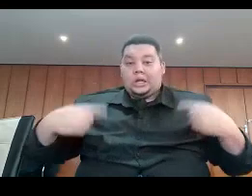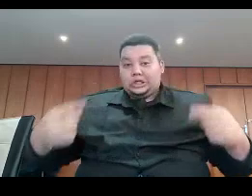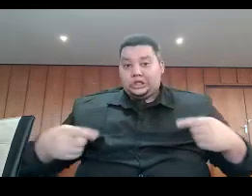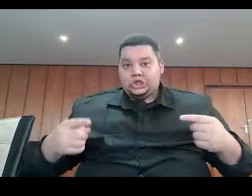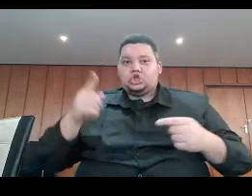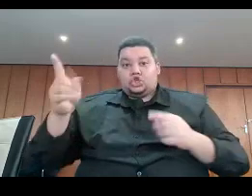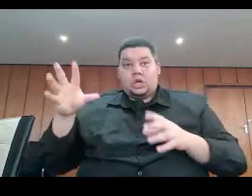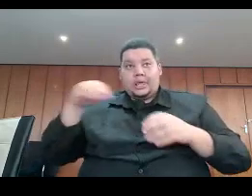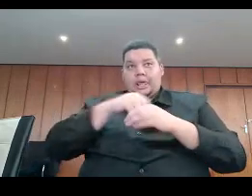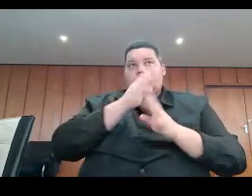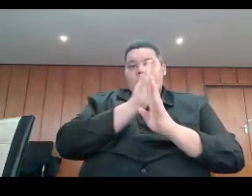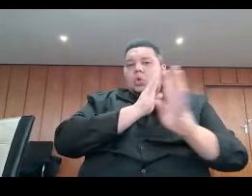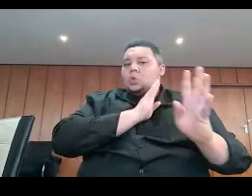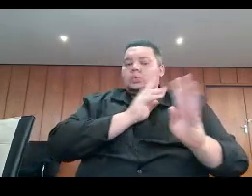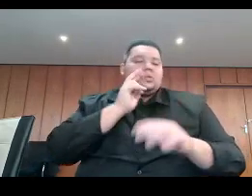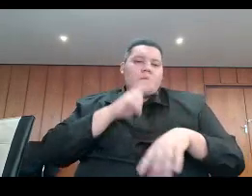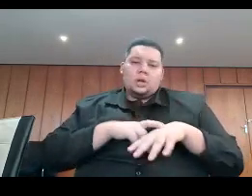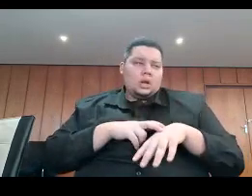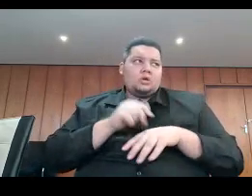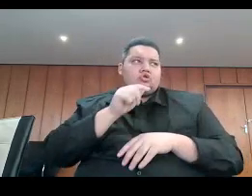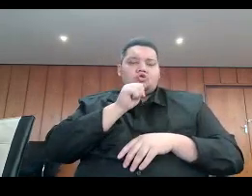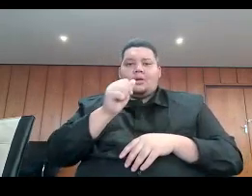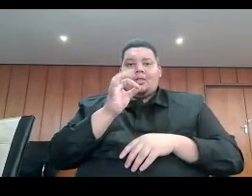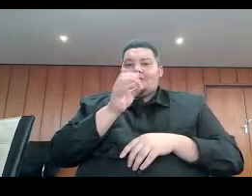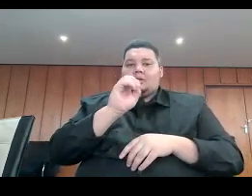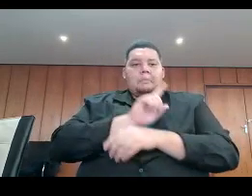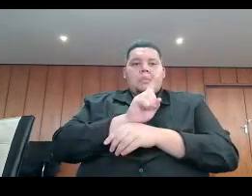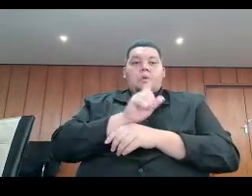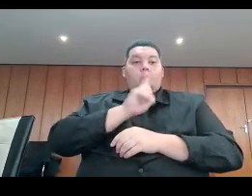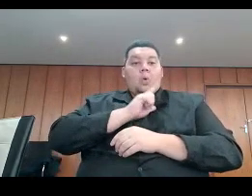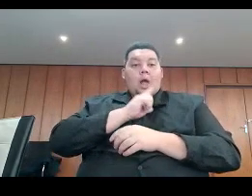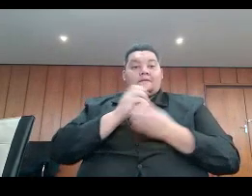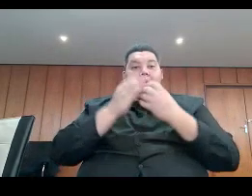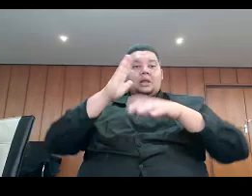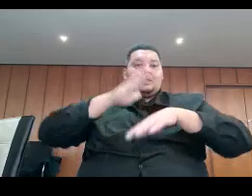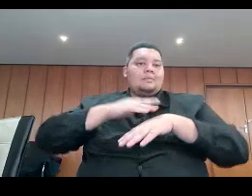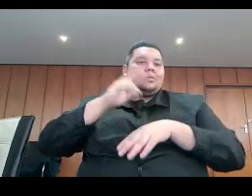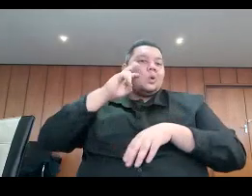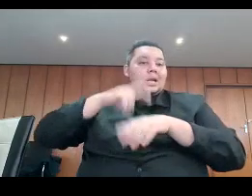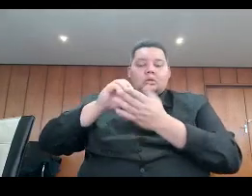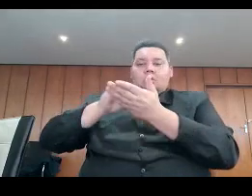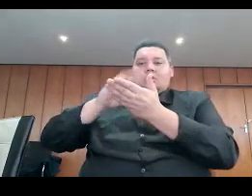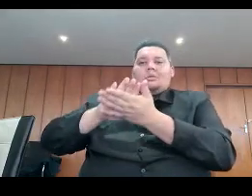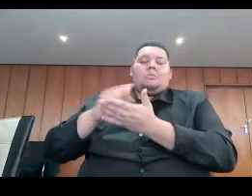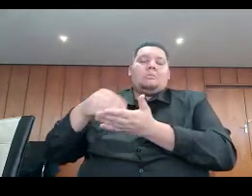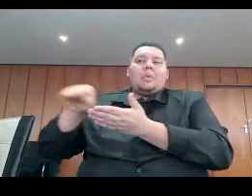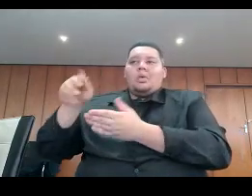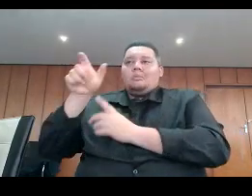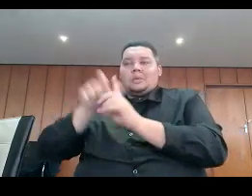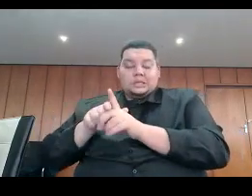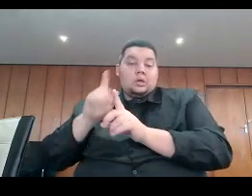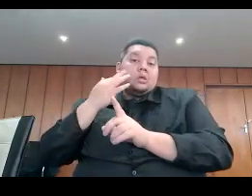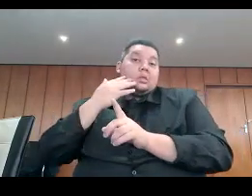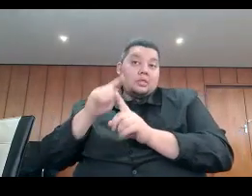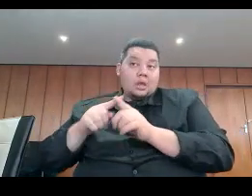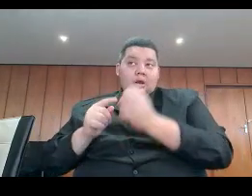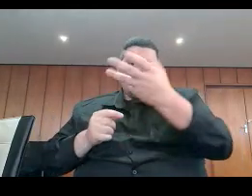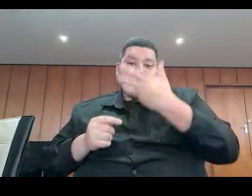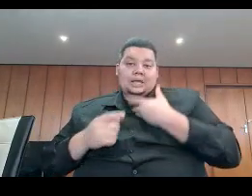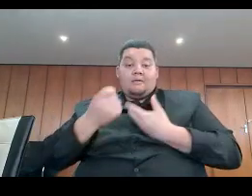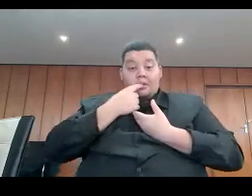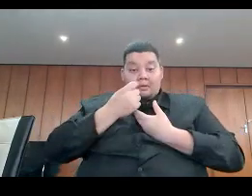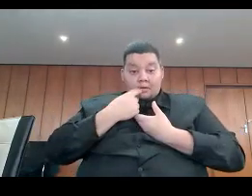not taking long, not even 30 minutes, because all this time we have to hire somebody. We get medication and we